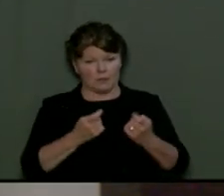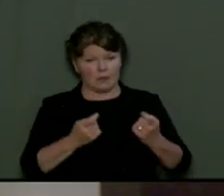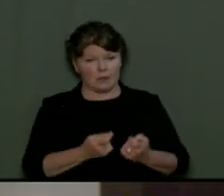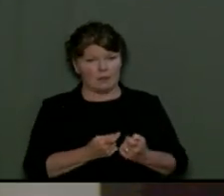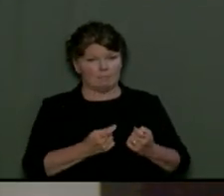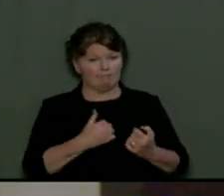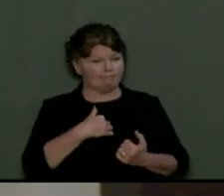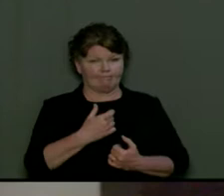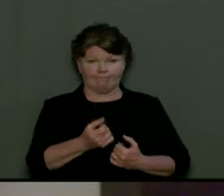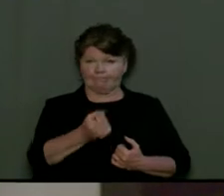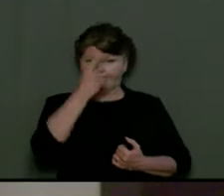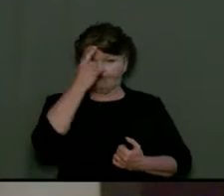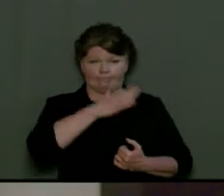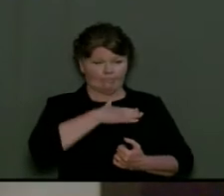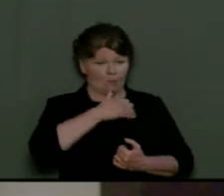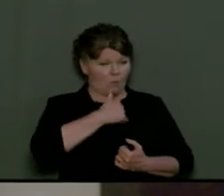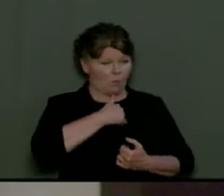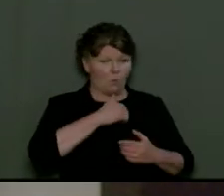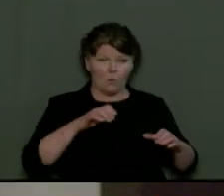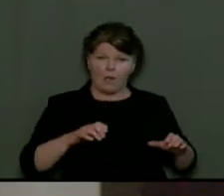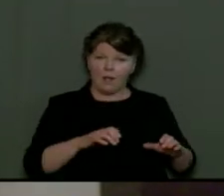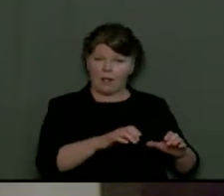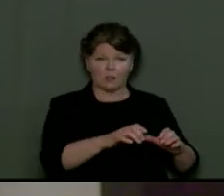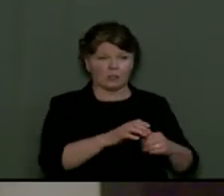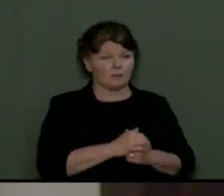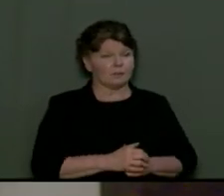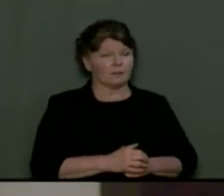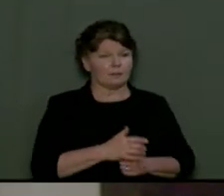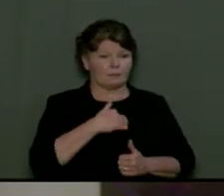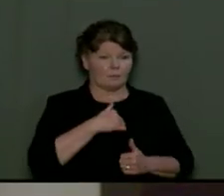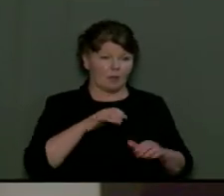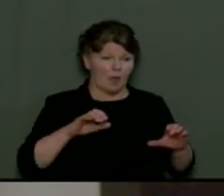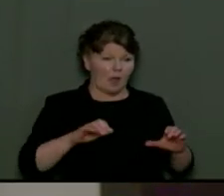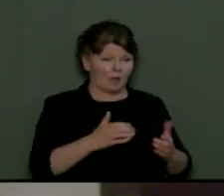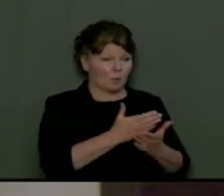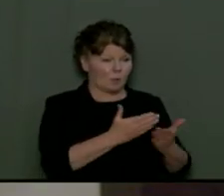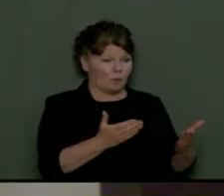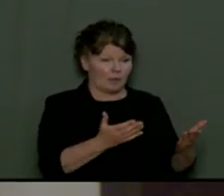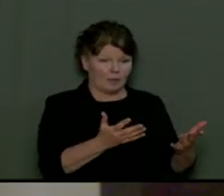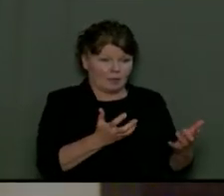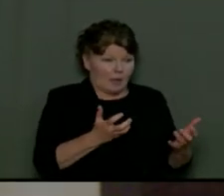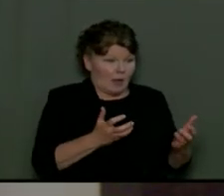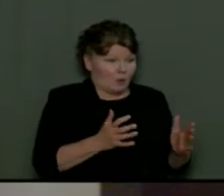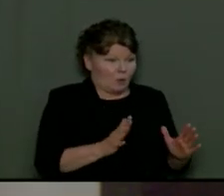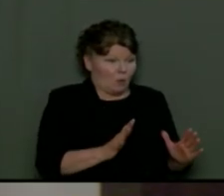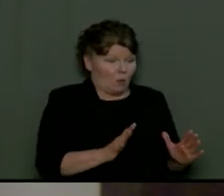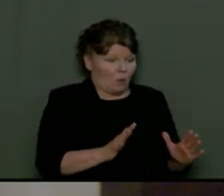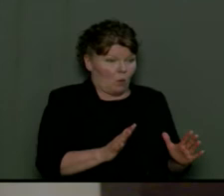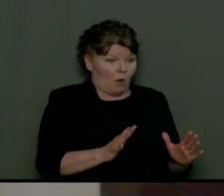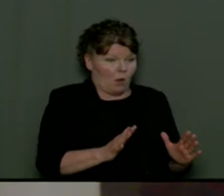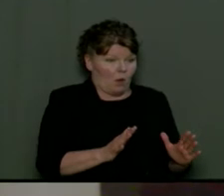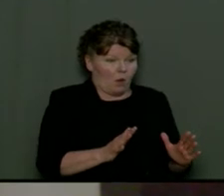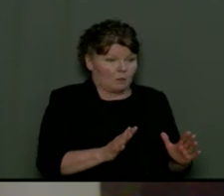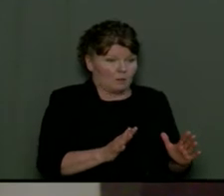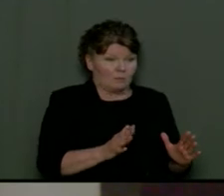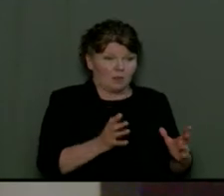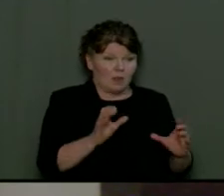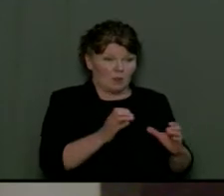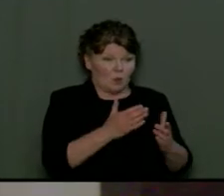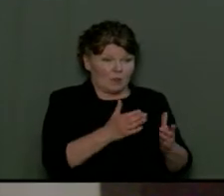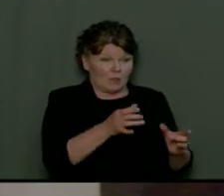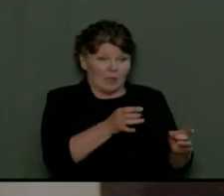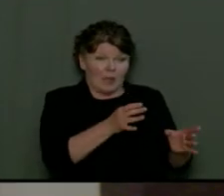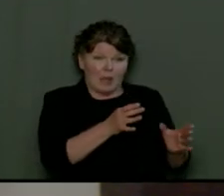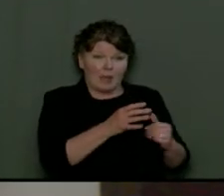do not understand my own actions, for I do not what I want, but I do the very thing I